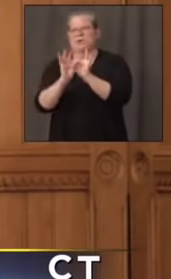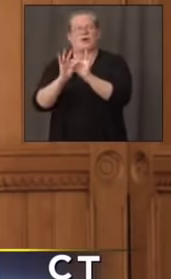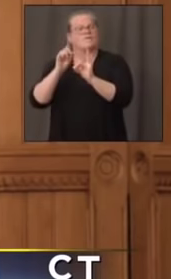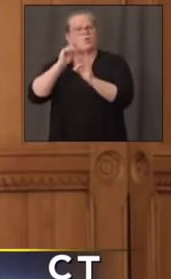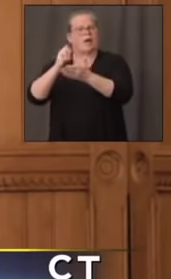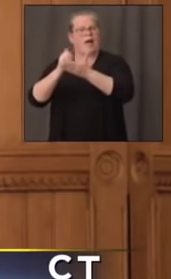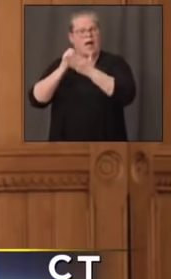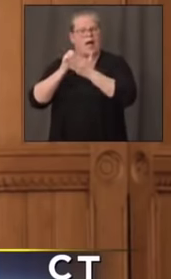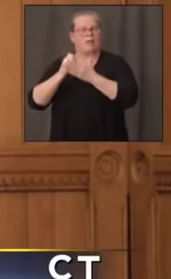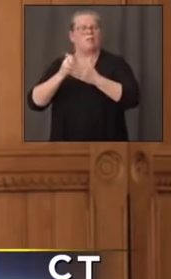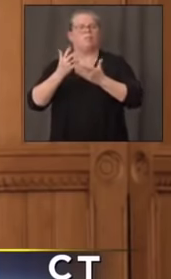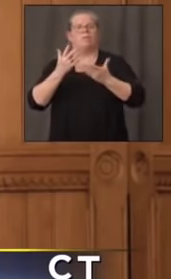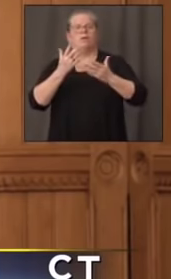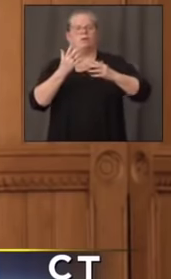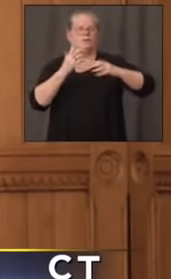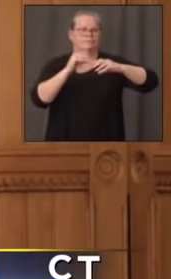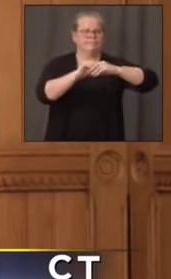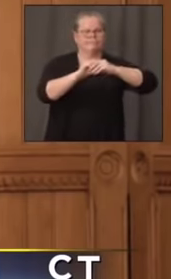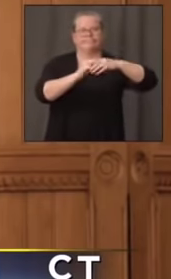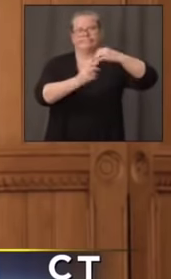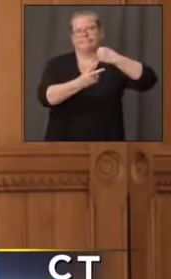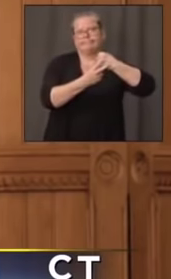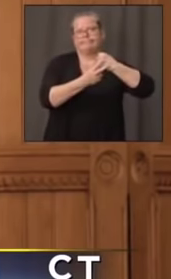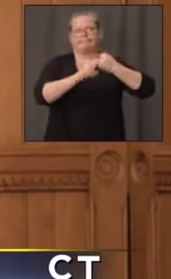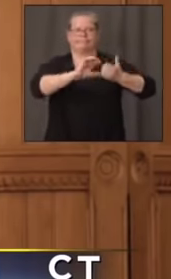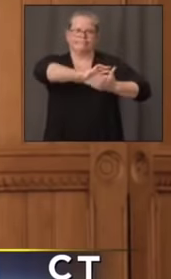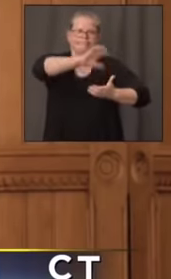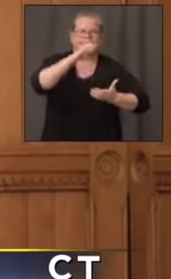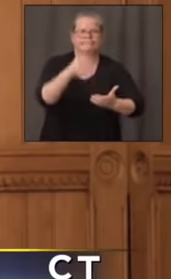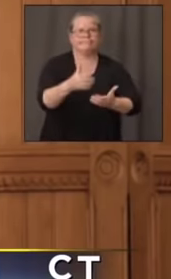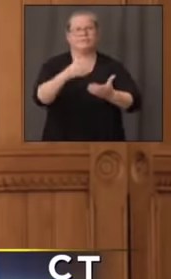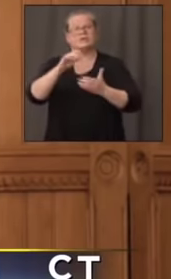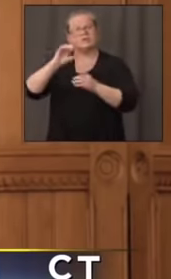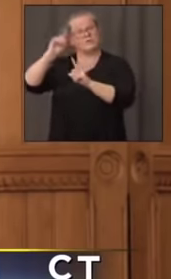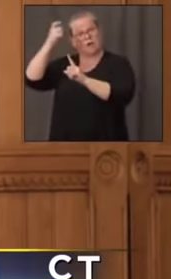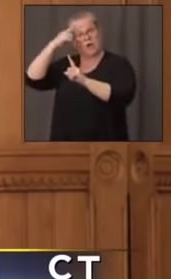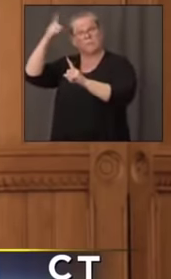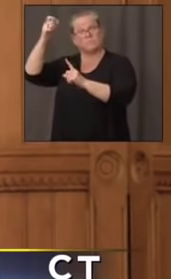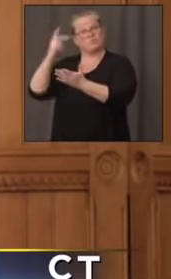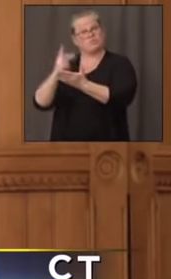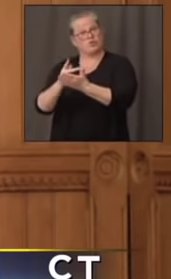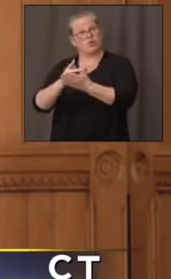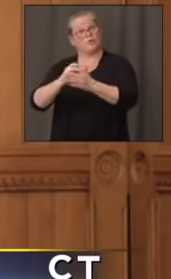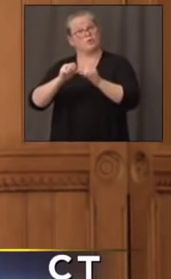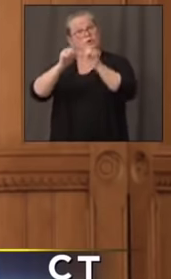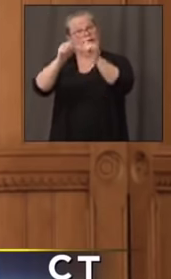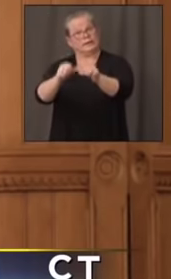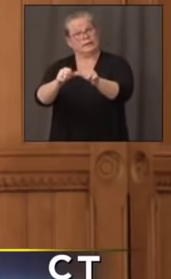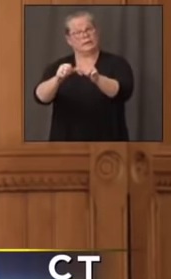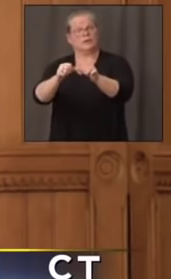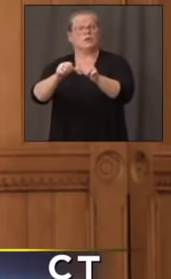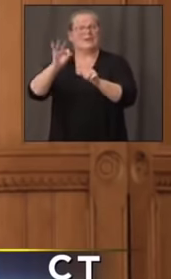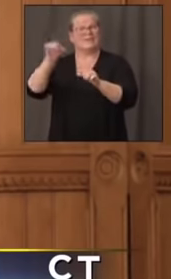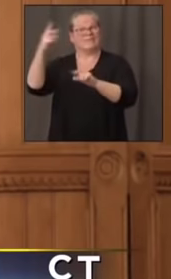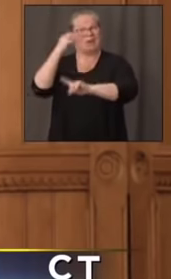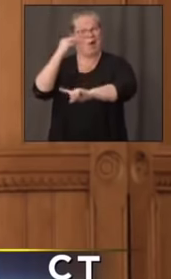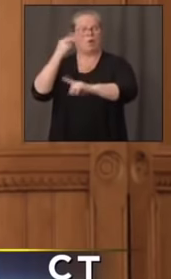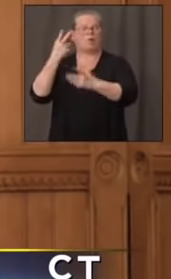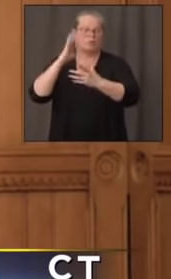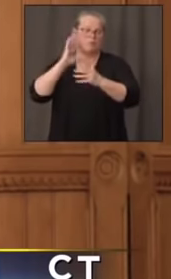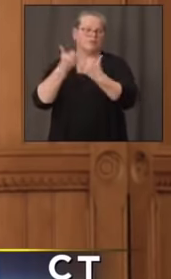staffing the warehouse, staffing the distribution. So if the federal government doesn't extend that could become a challenge, but we're working on contingency plans as